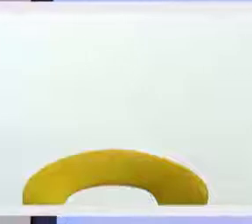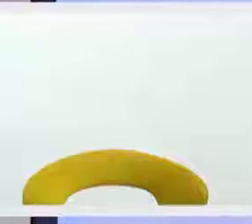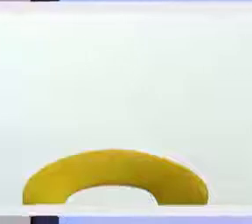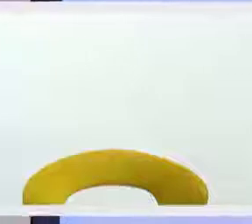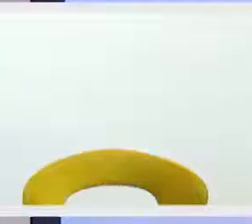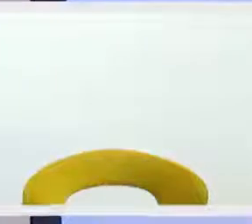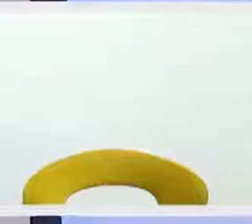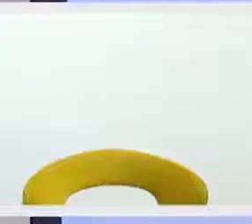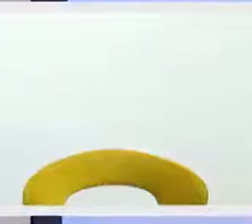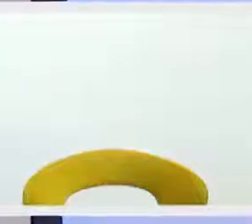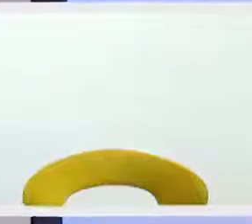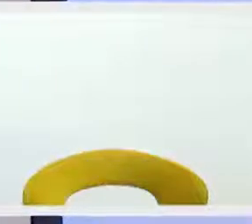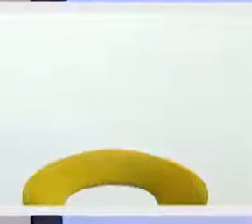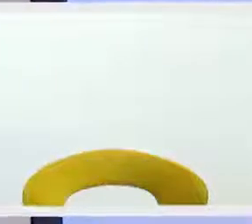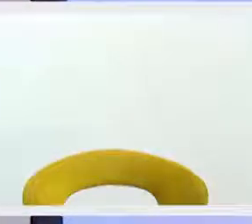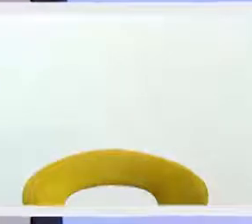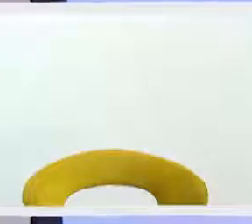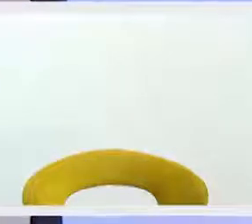translated.